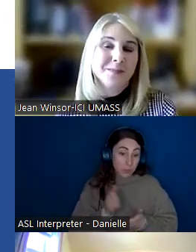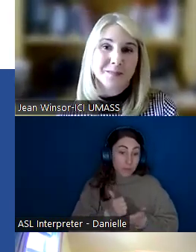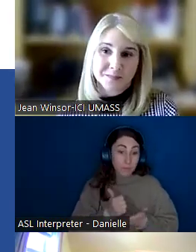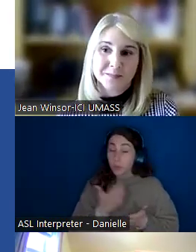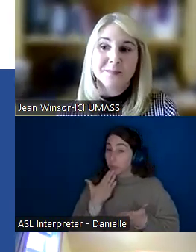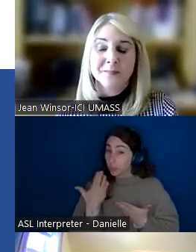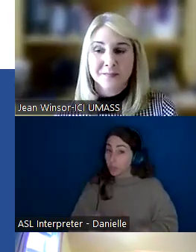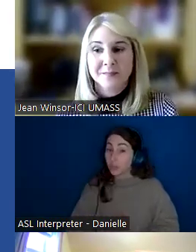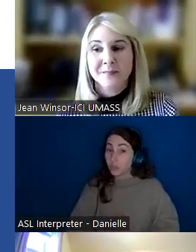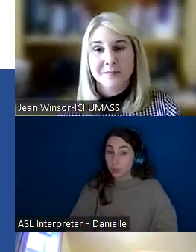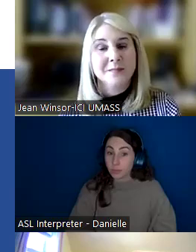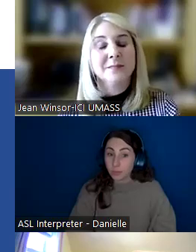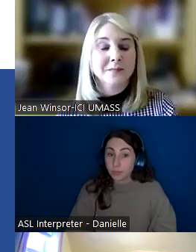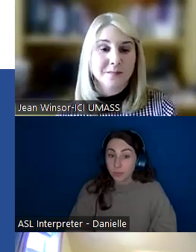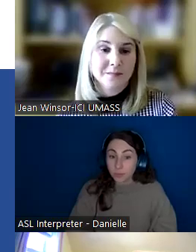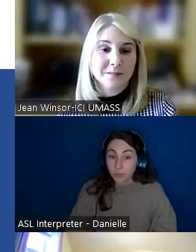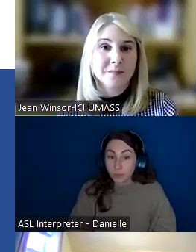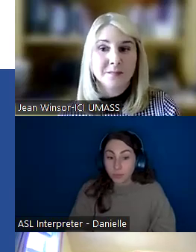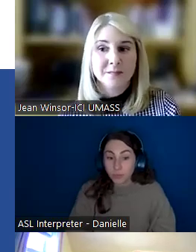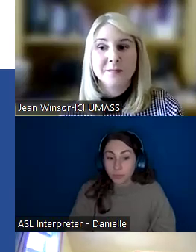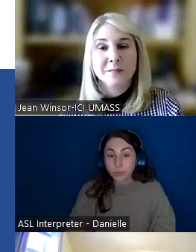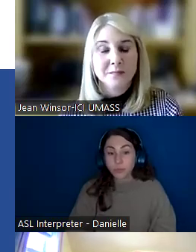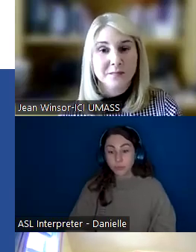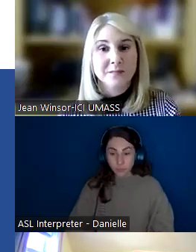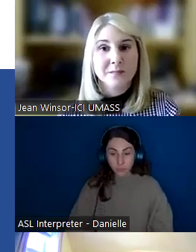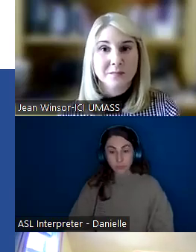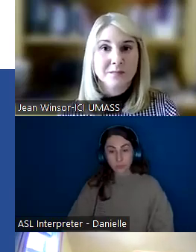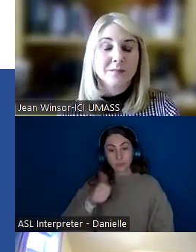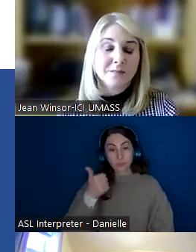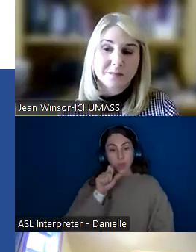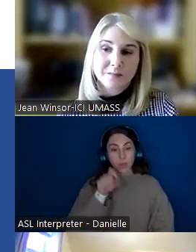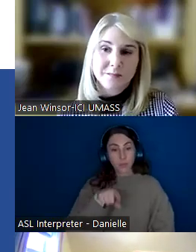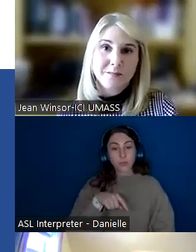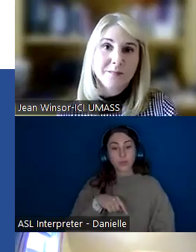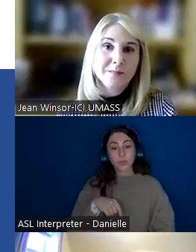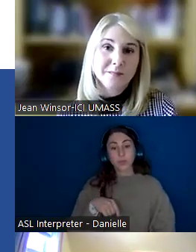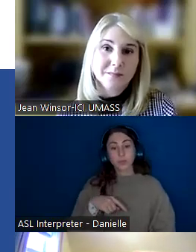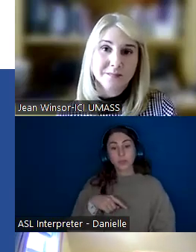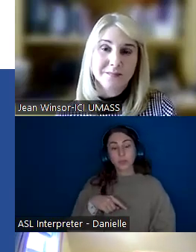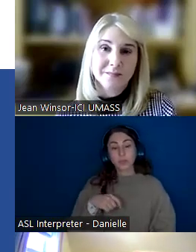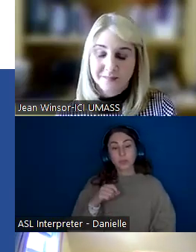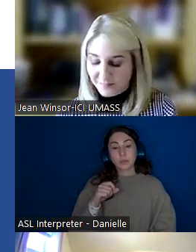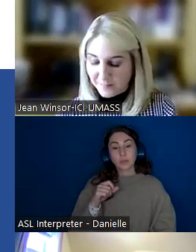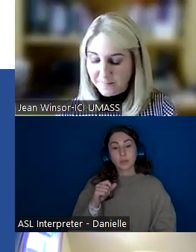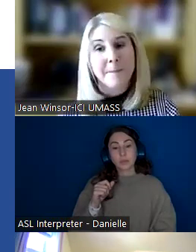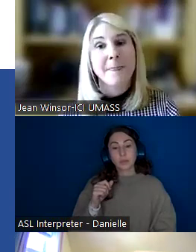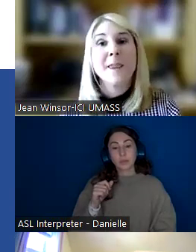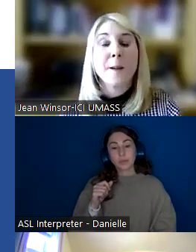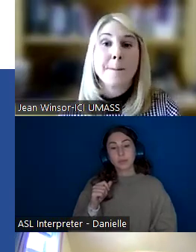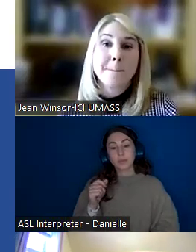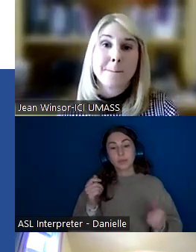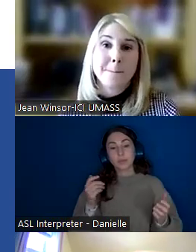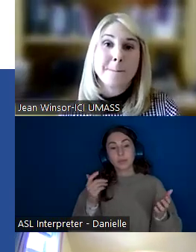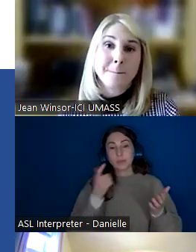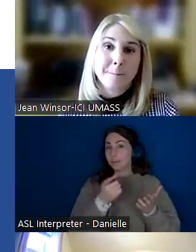Cheryl. Okay, so another question. We've been presented with many